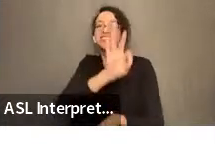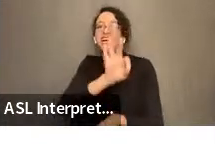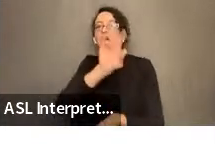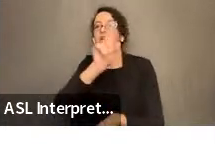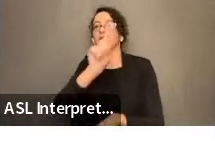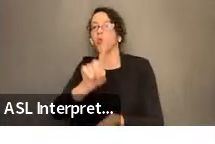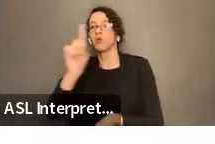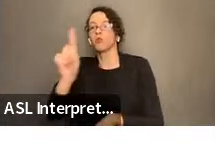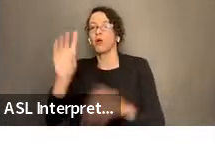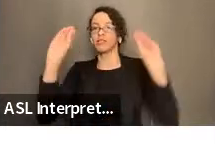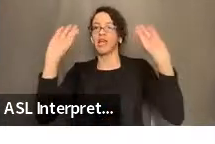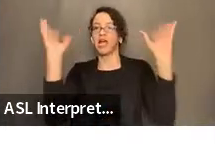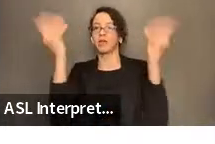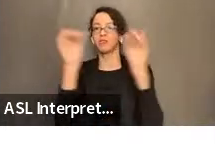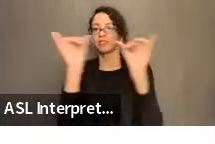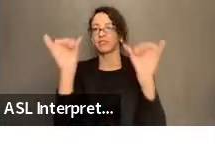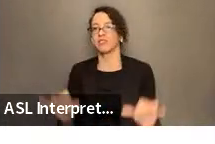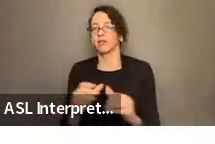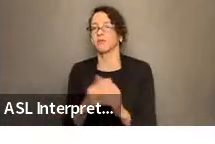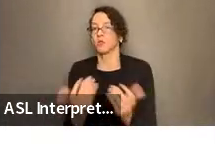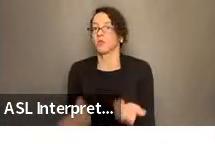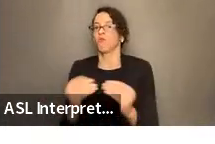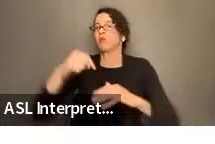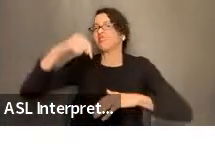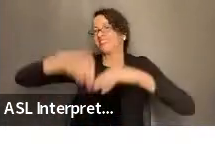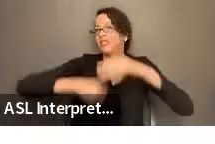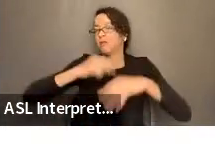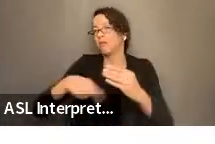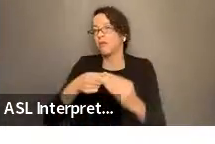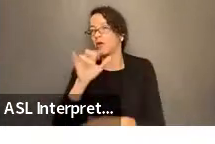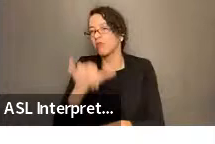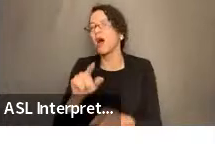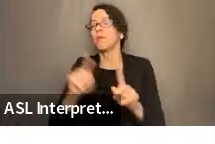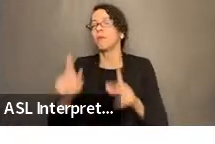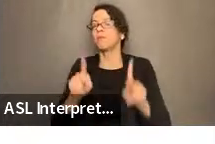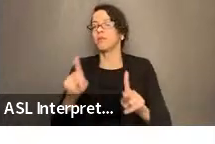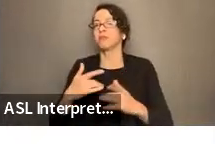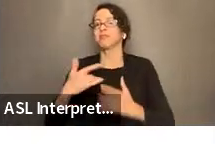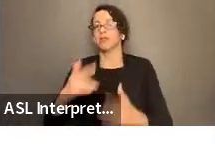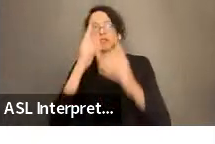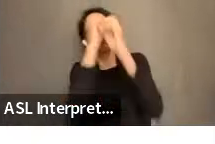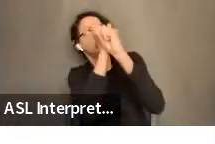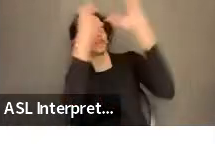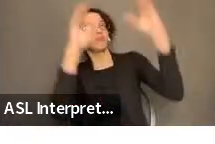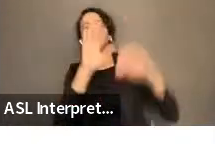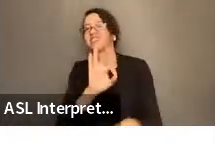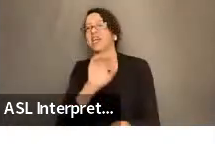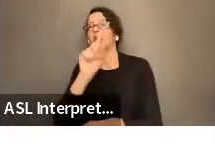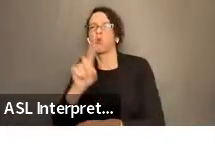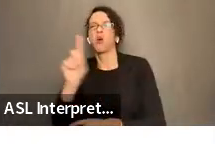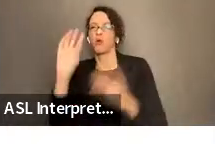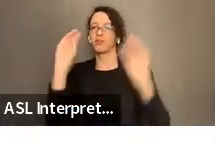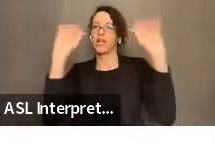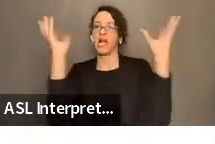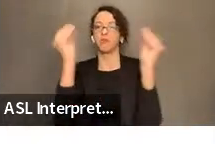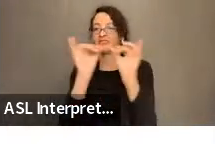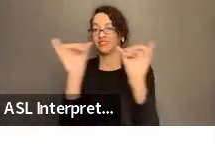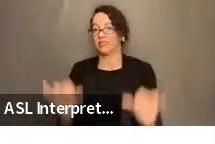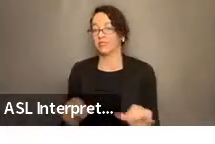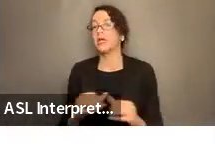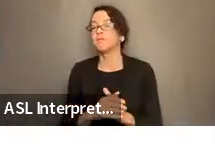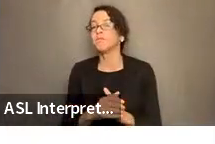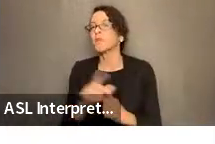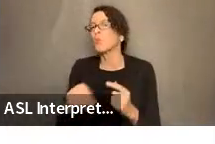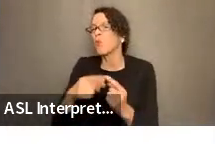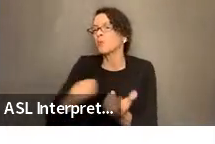but that's basically what people think of when we're talking about this. So we wanted to bring you here to listen